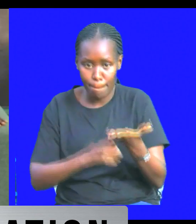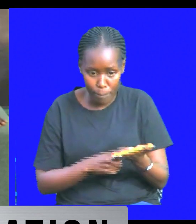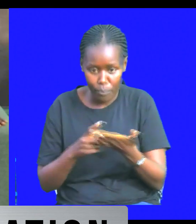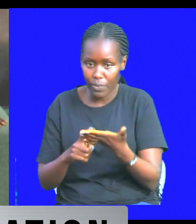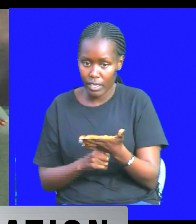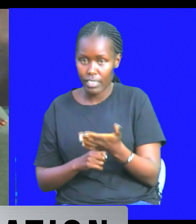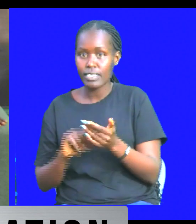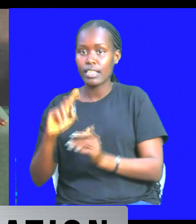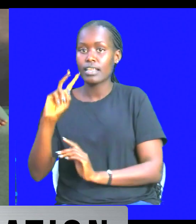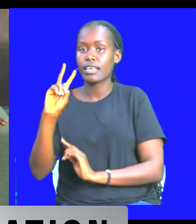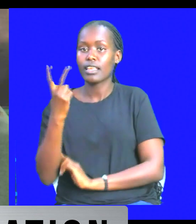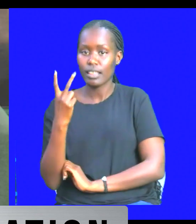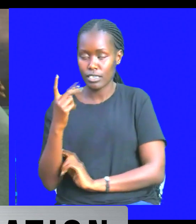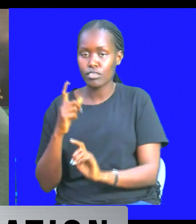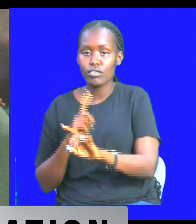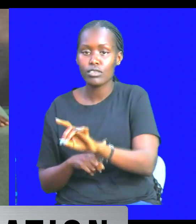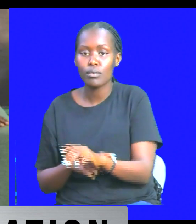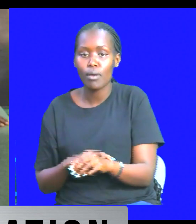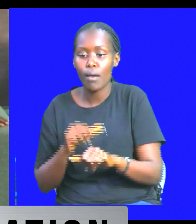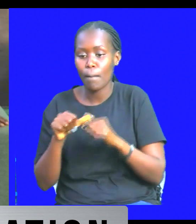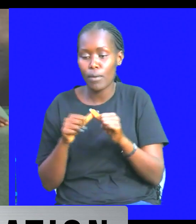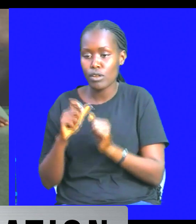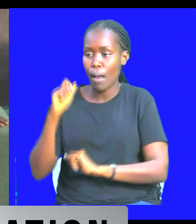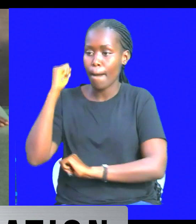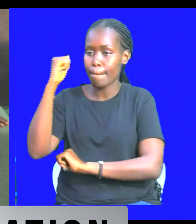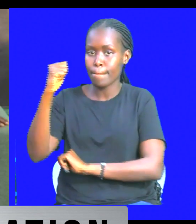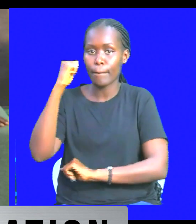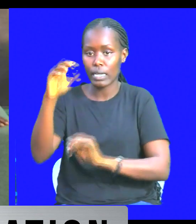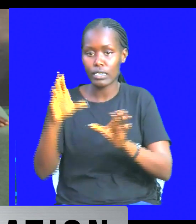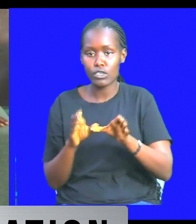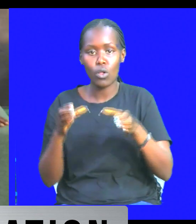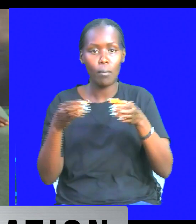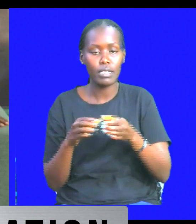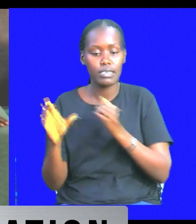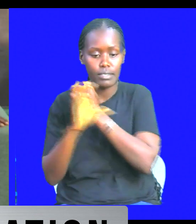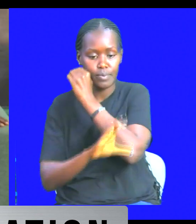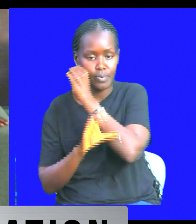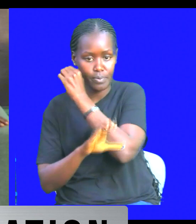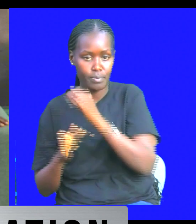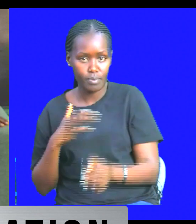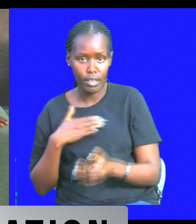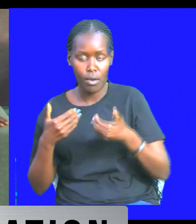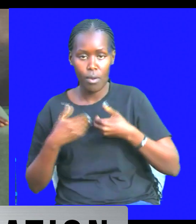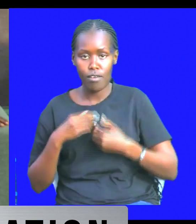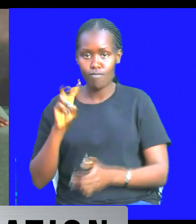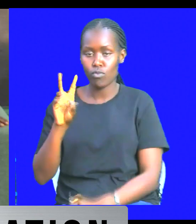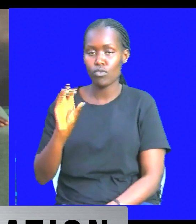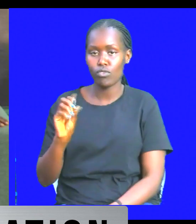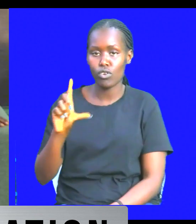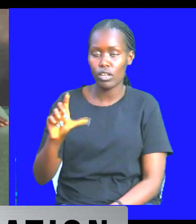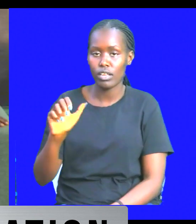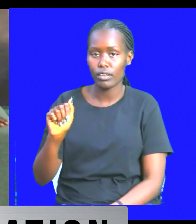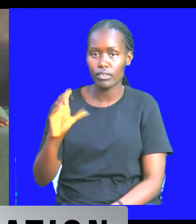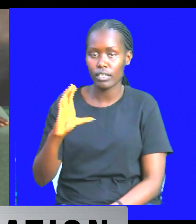stage about it. It's something political parties in this country. Yeah, there is always volcanoes in these political parties and earthquakes